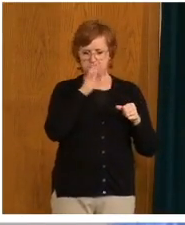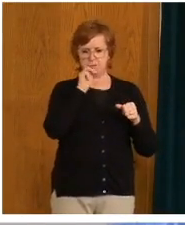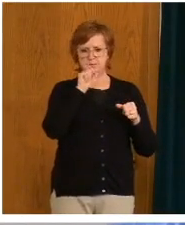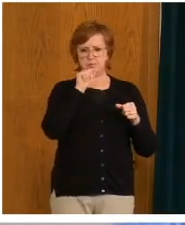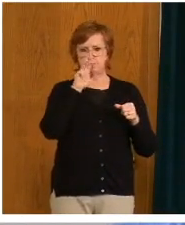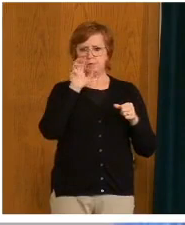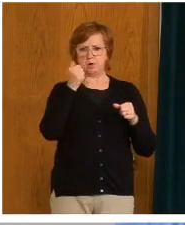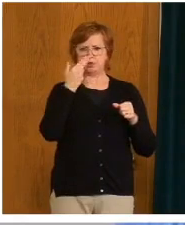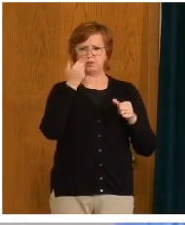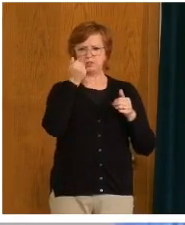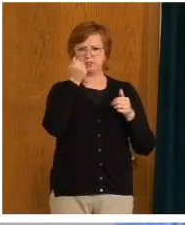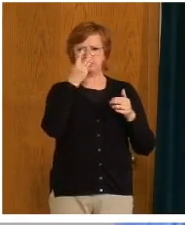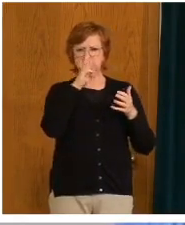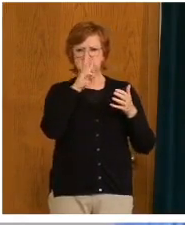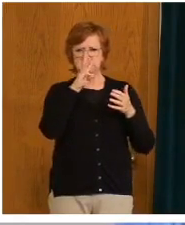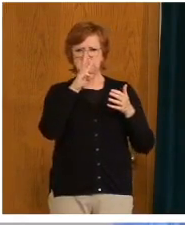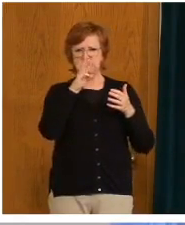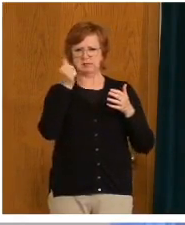18th,